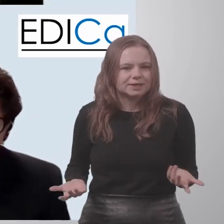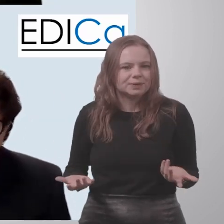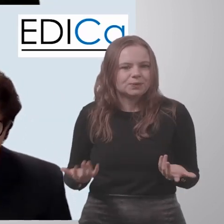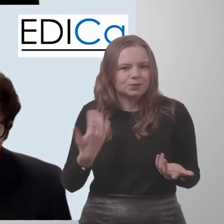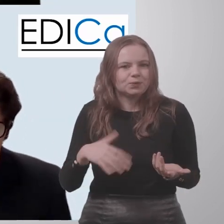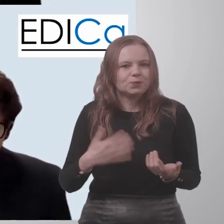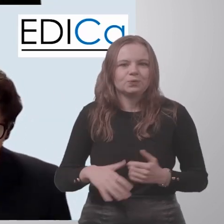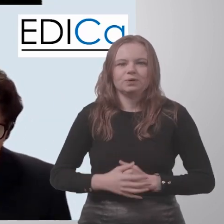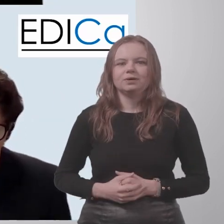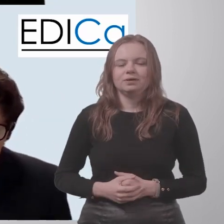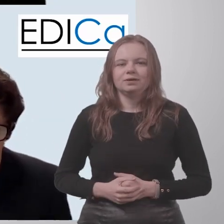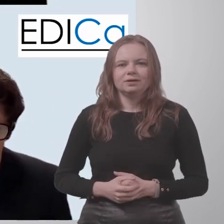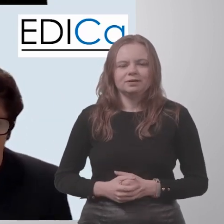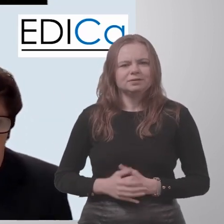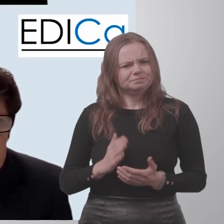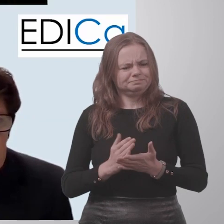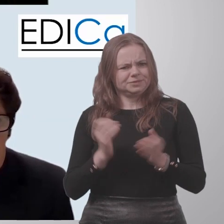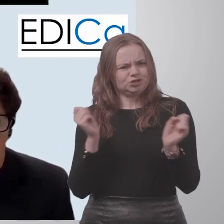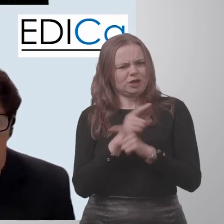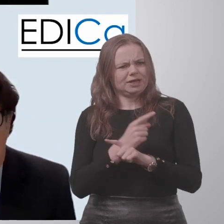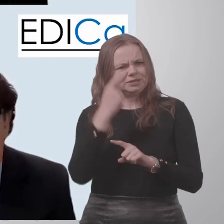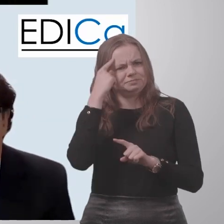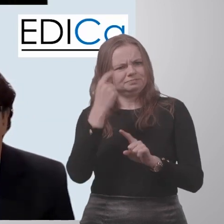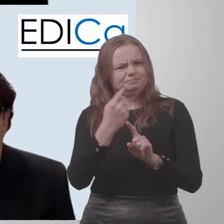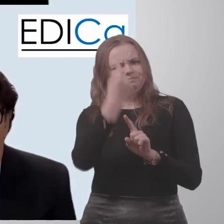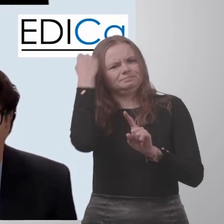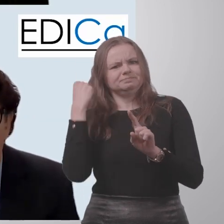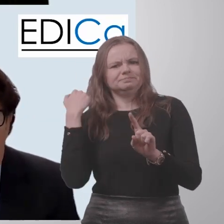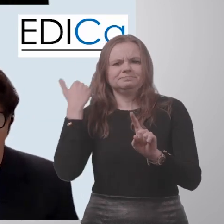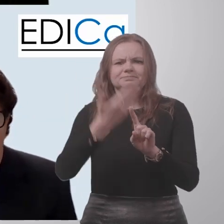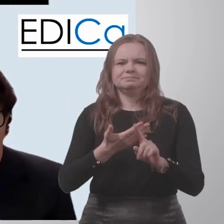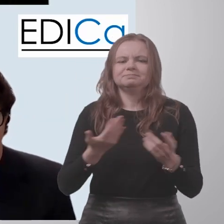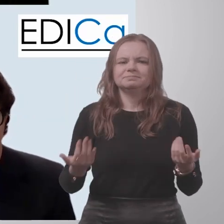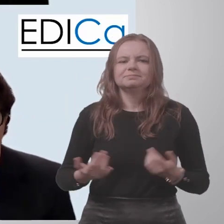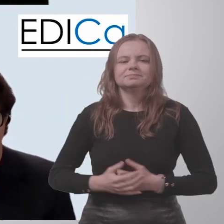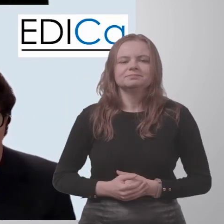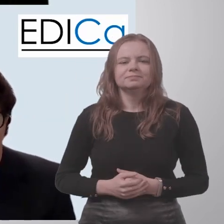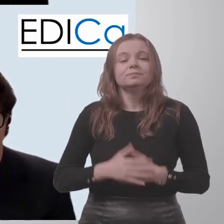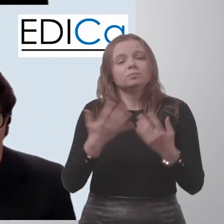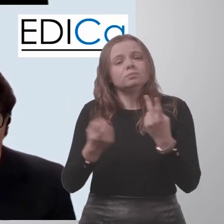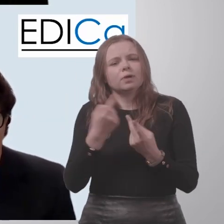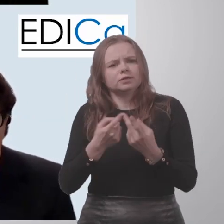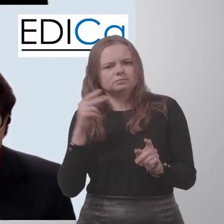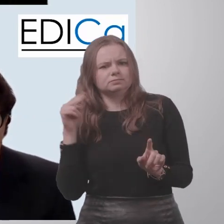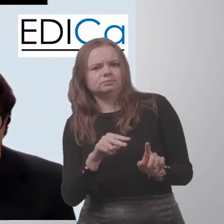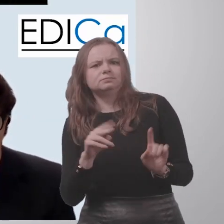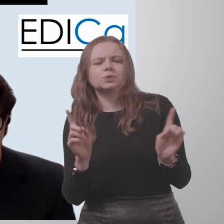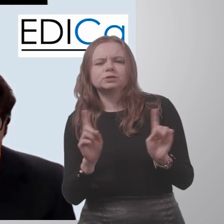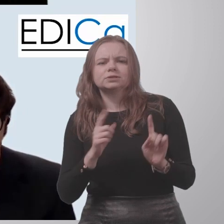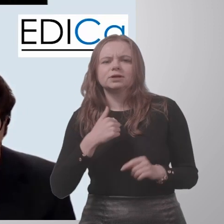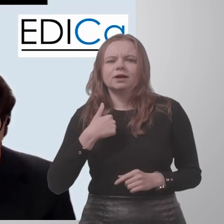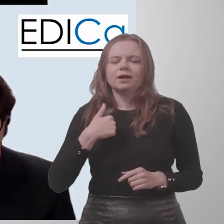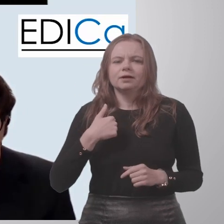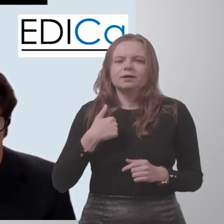So it's a really kind of strange way to think of it. And I mean, another way of looking at this as well is that I've also